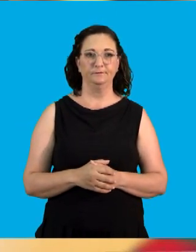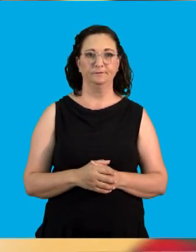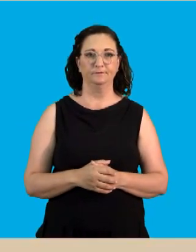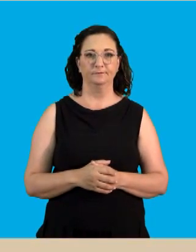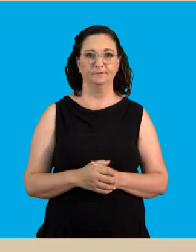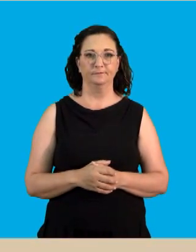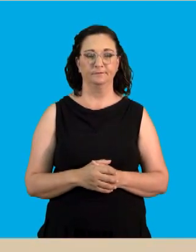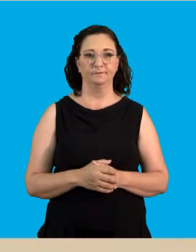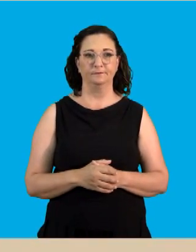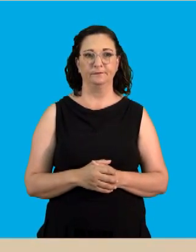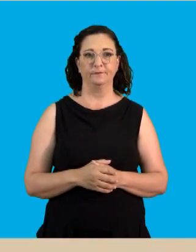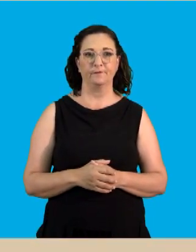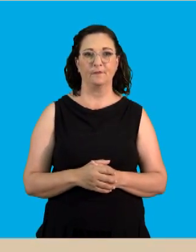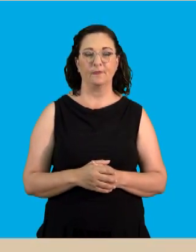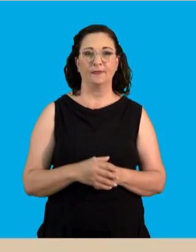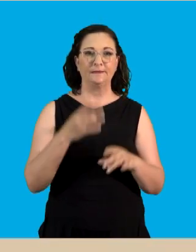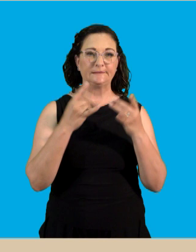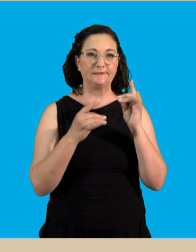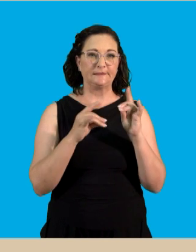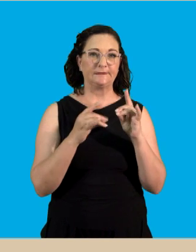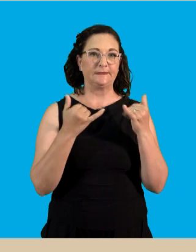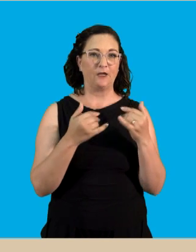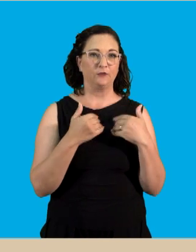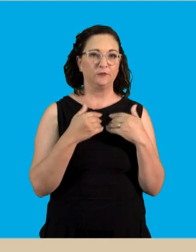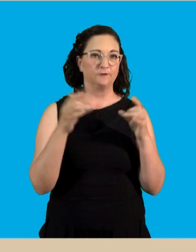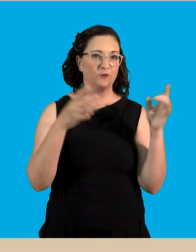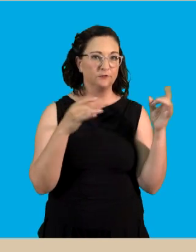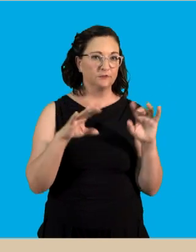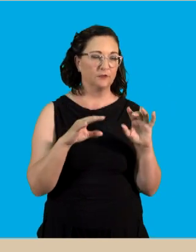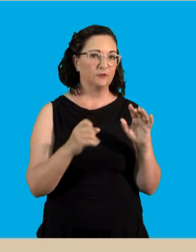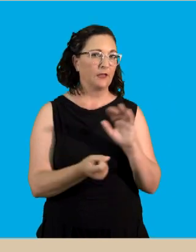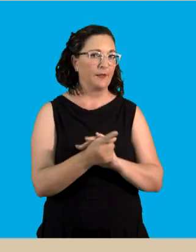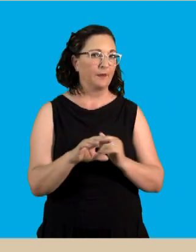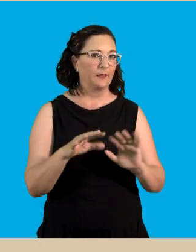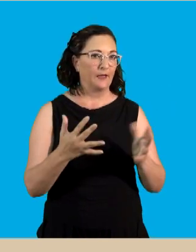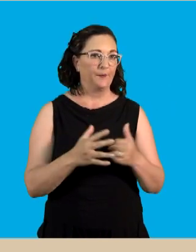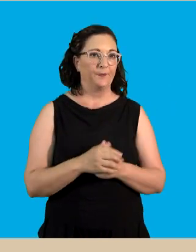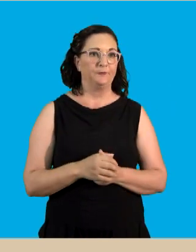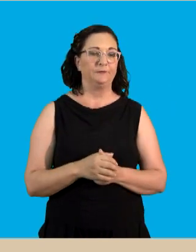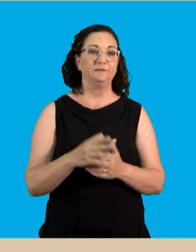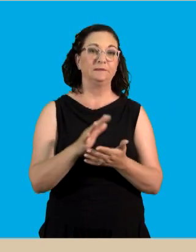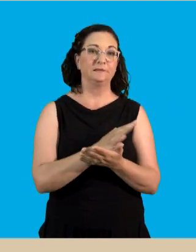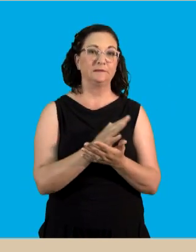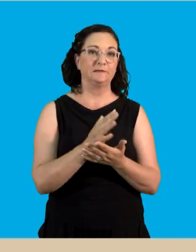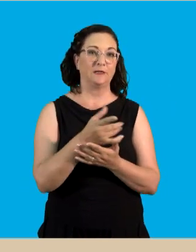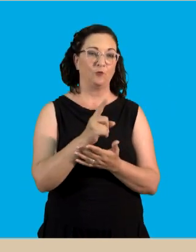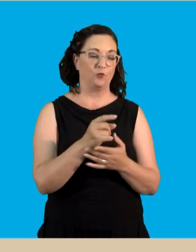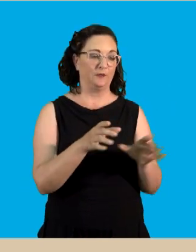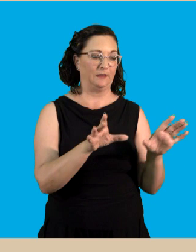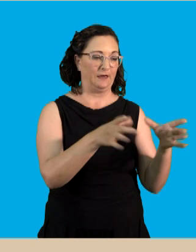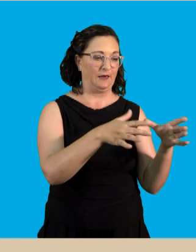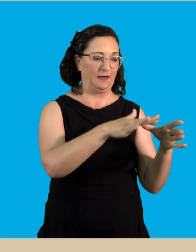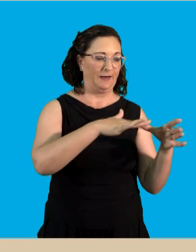saying, explain how the term City of Stars came about. It came about when some galaxies,